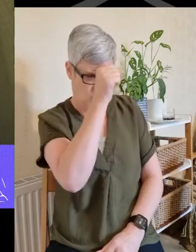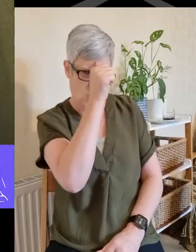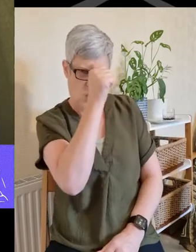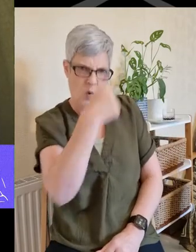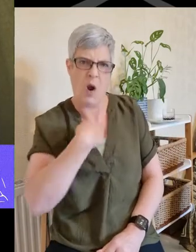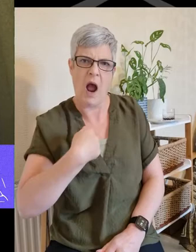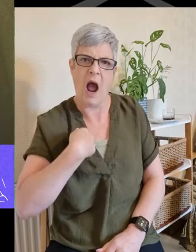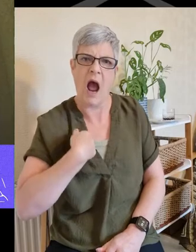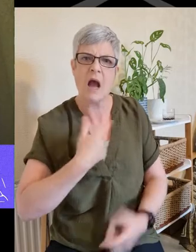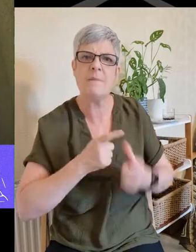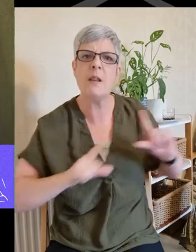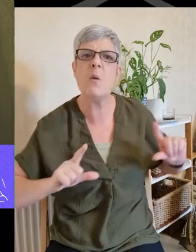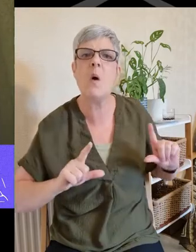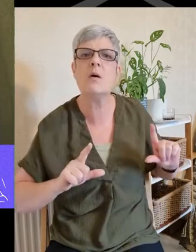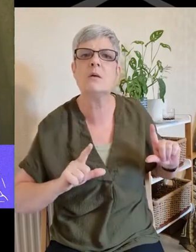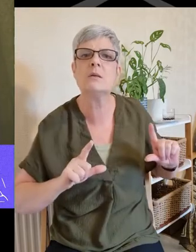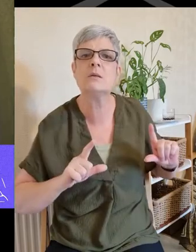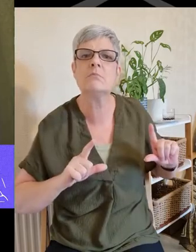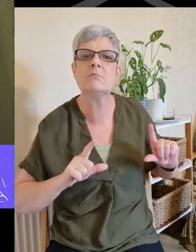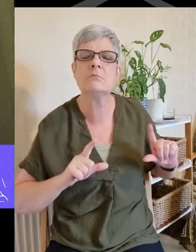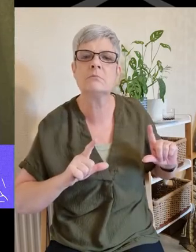that I am the Lord.